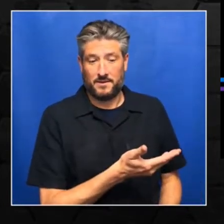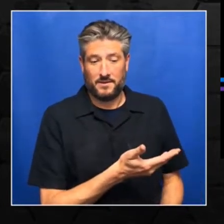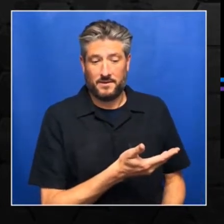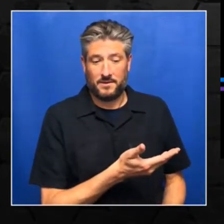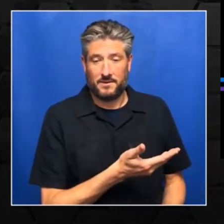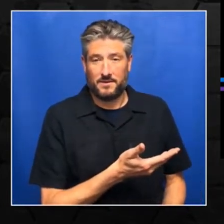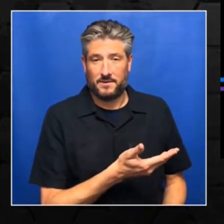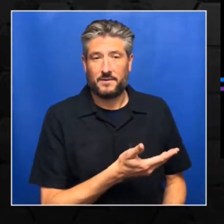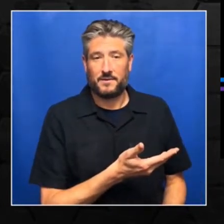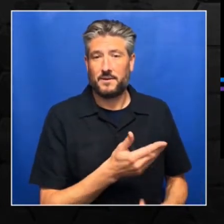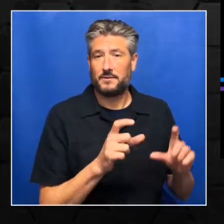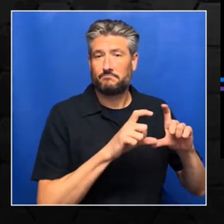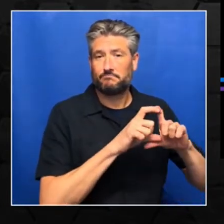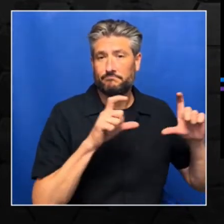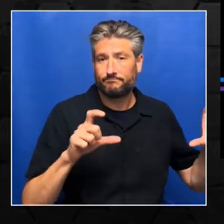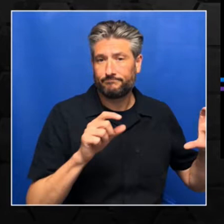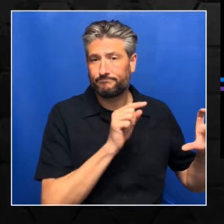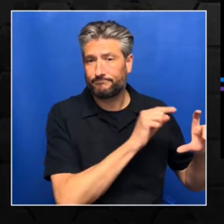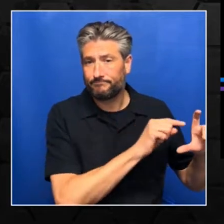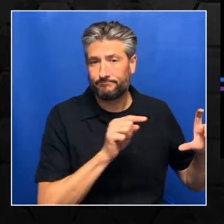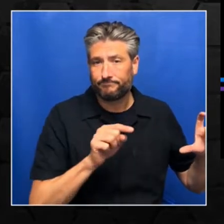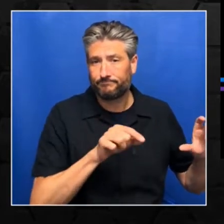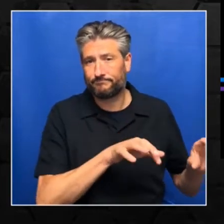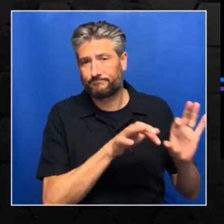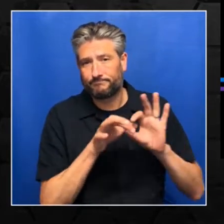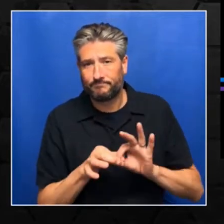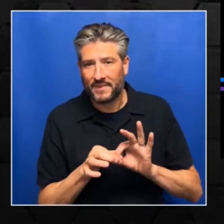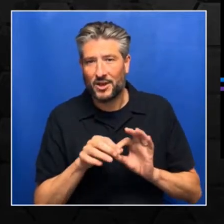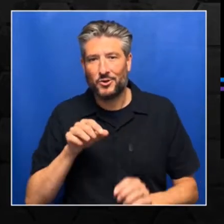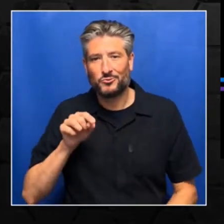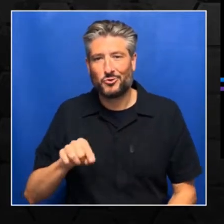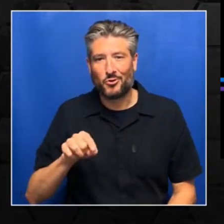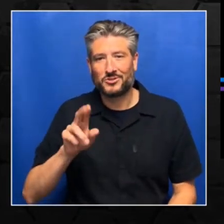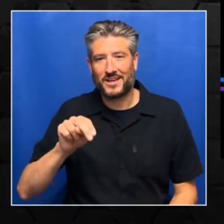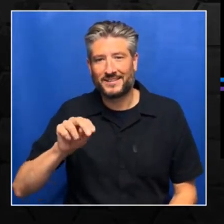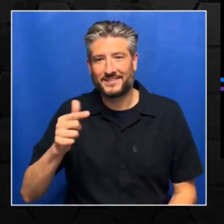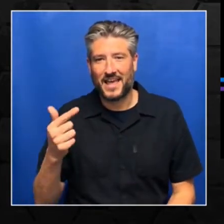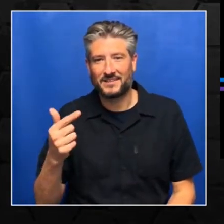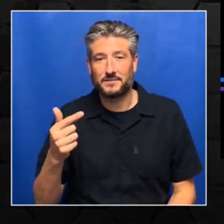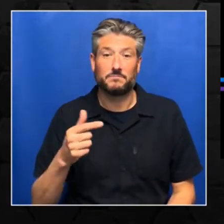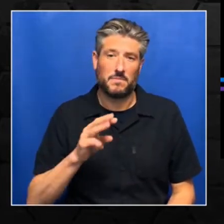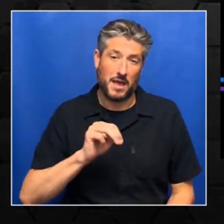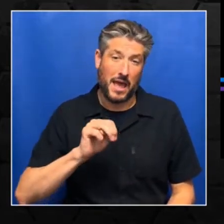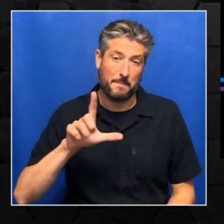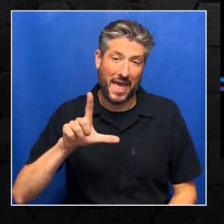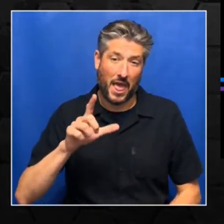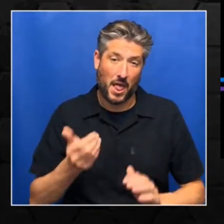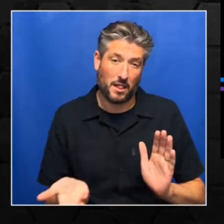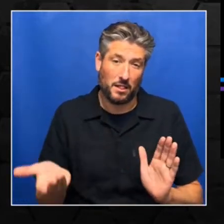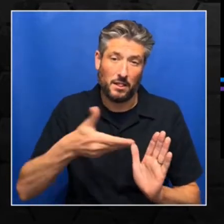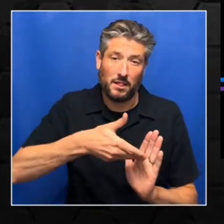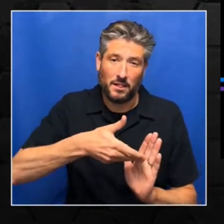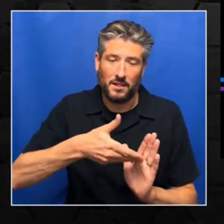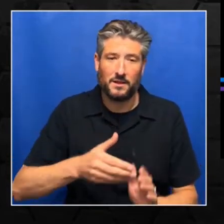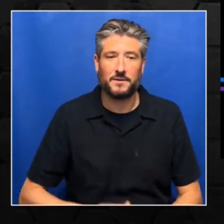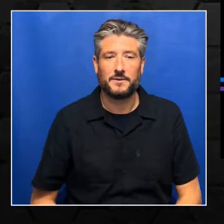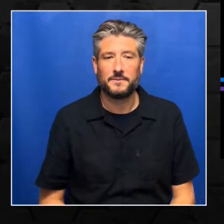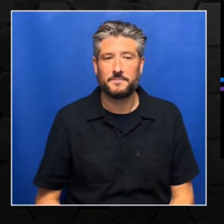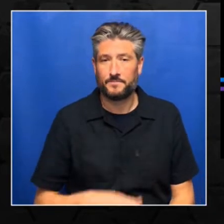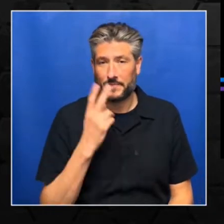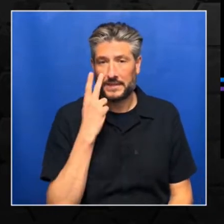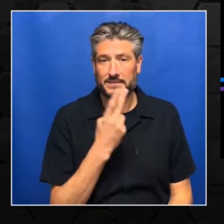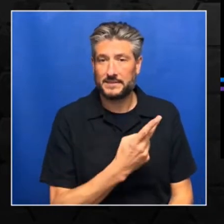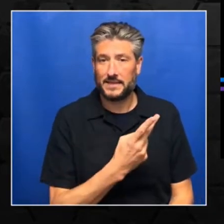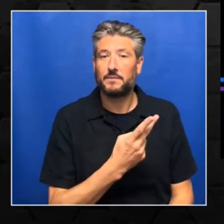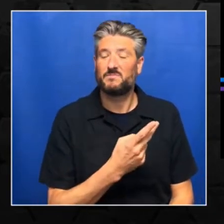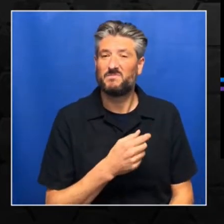.NET application. It's simplified with custom machine learning and automated machine learning. Custom ML meaning you can